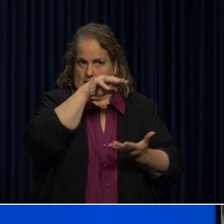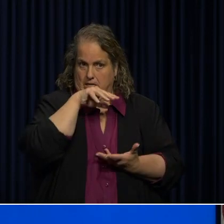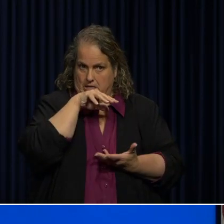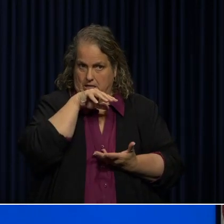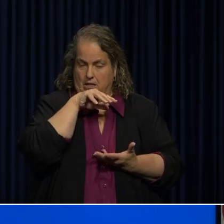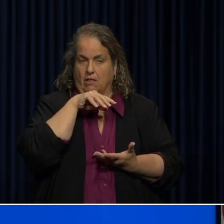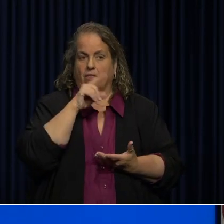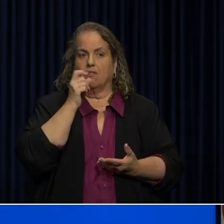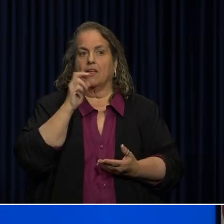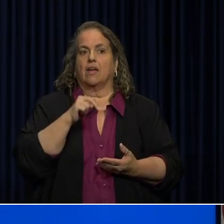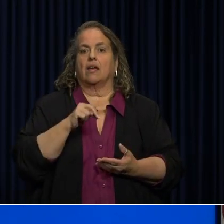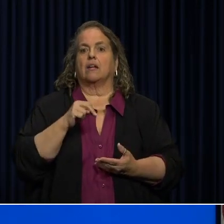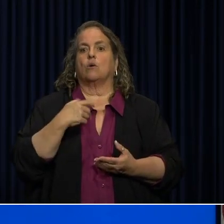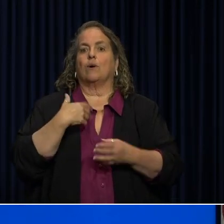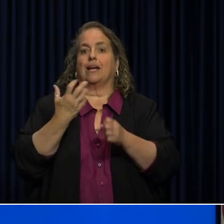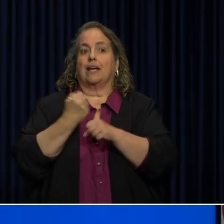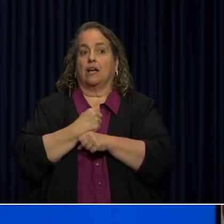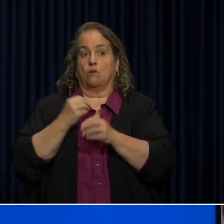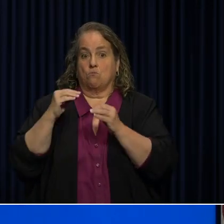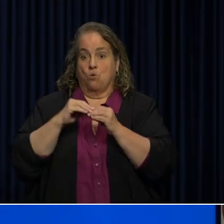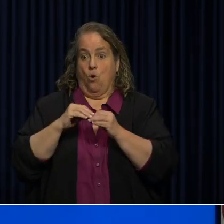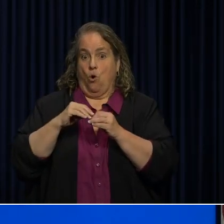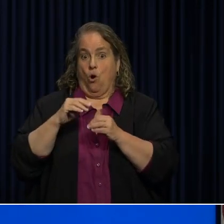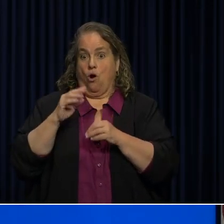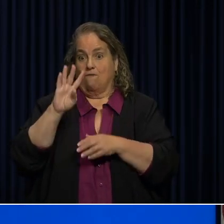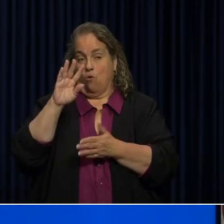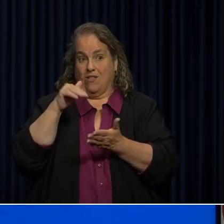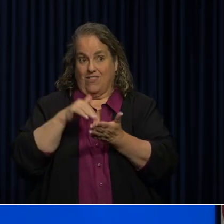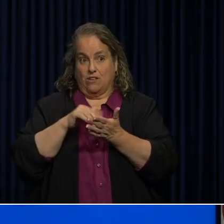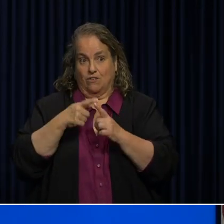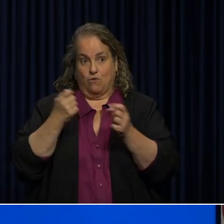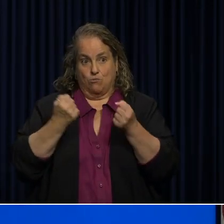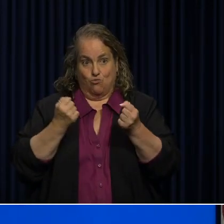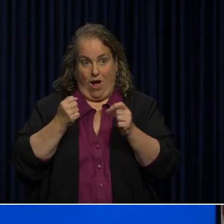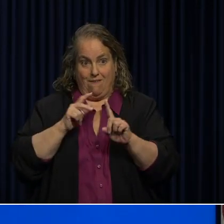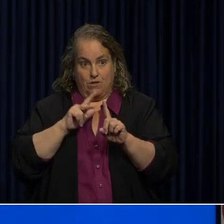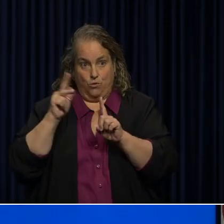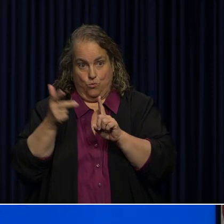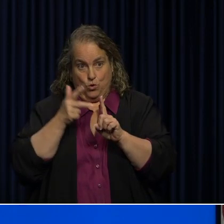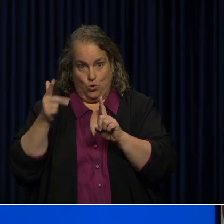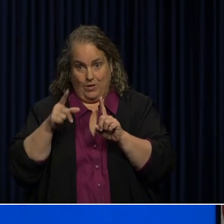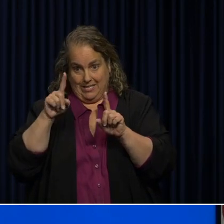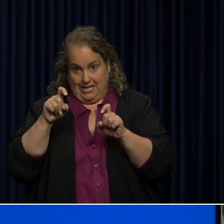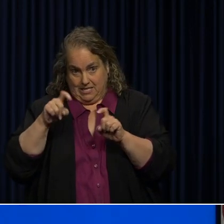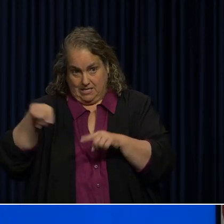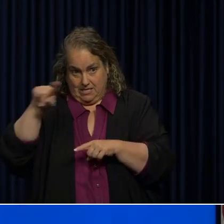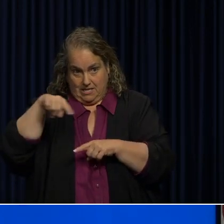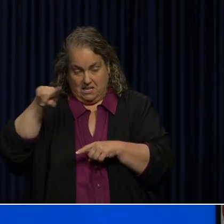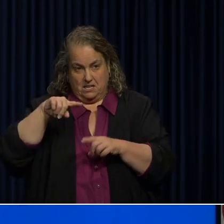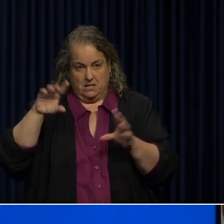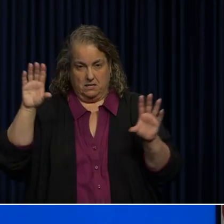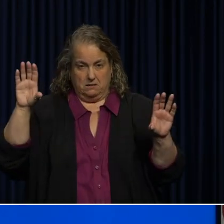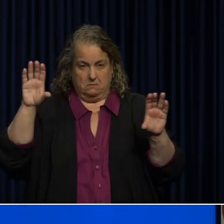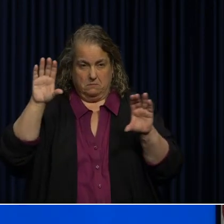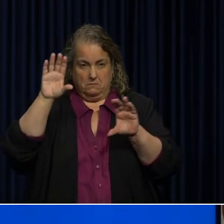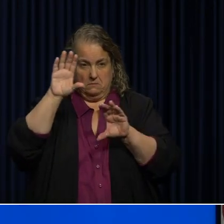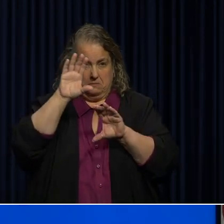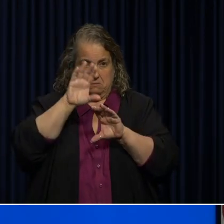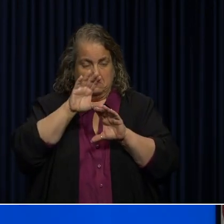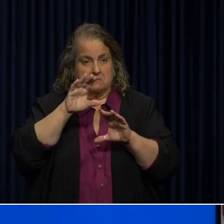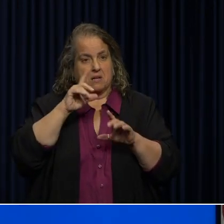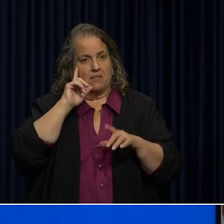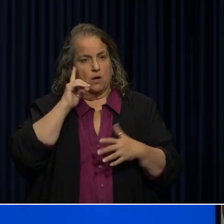4,000 from our drive-in testing facilities, and we're working on top of that. We'd be about a